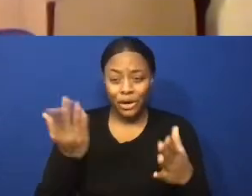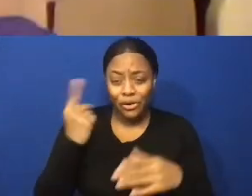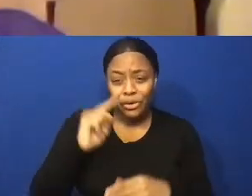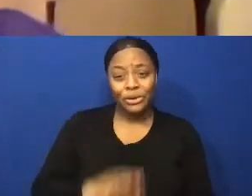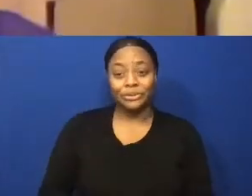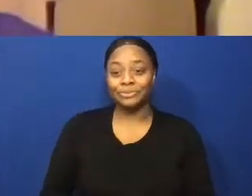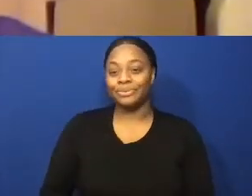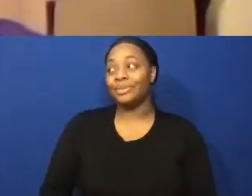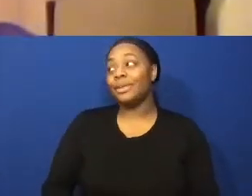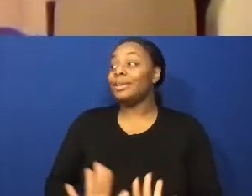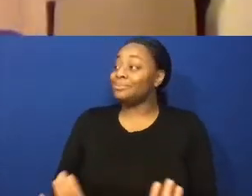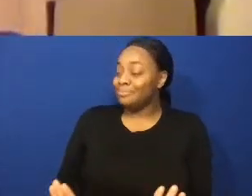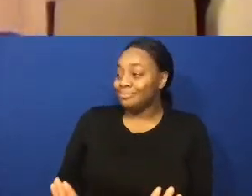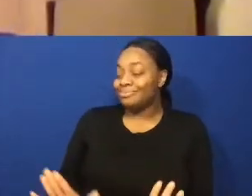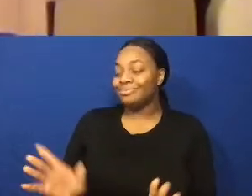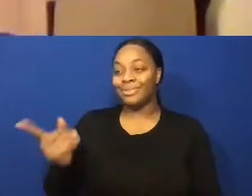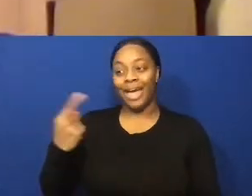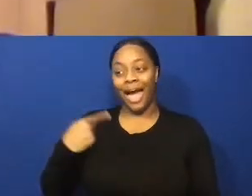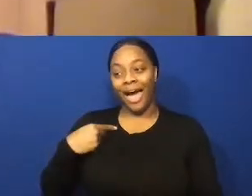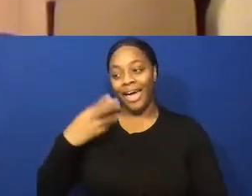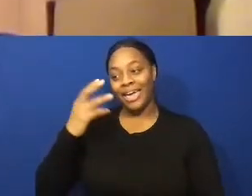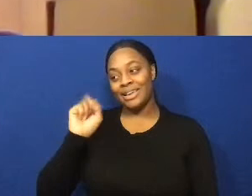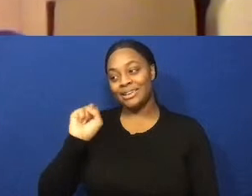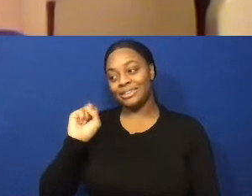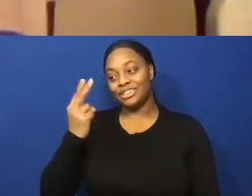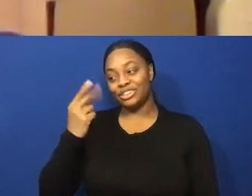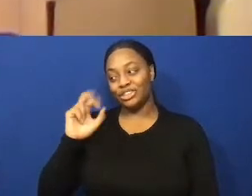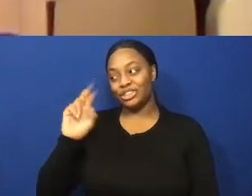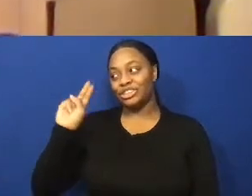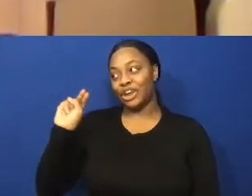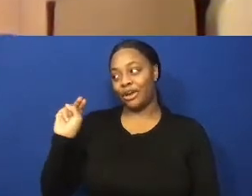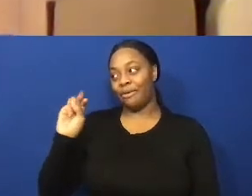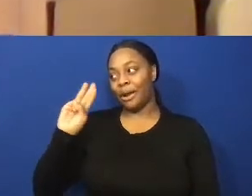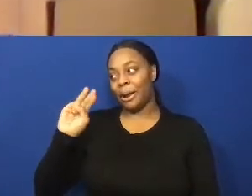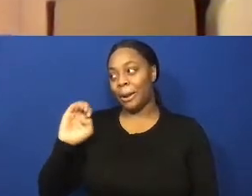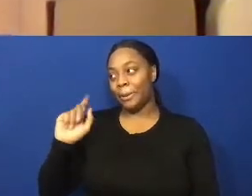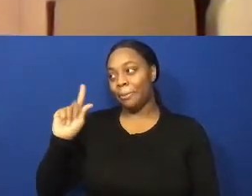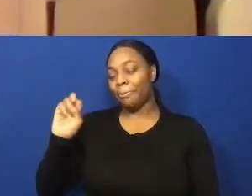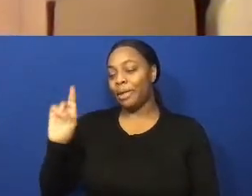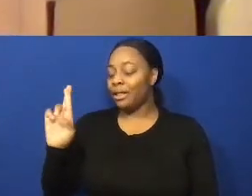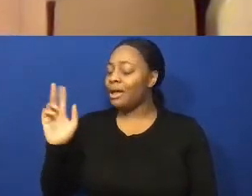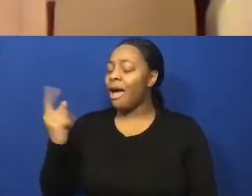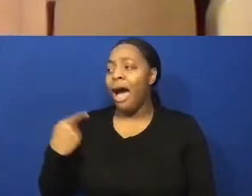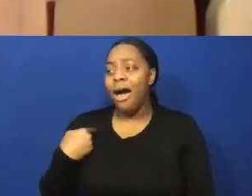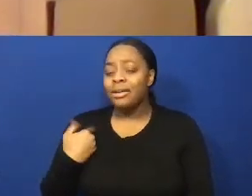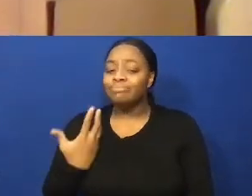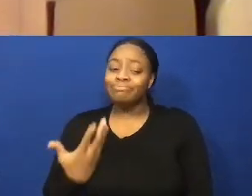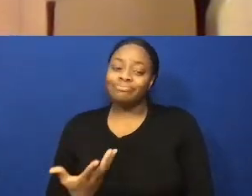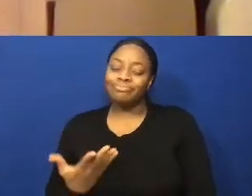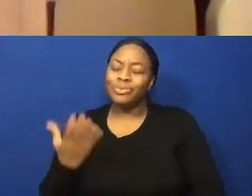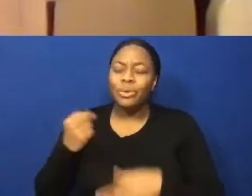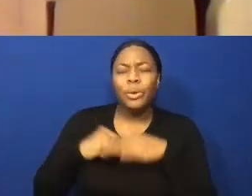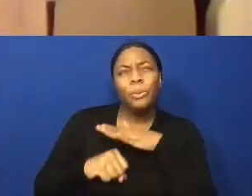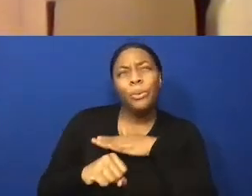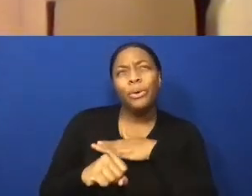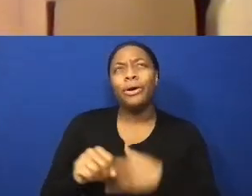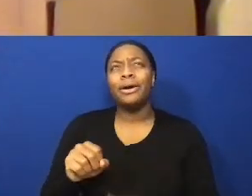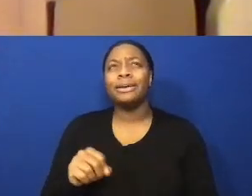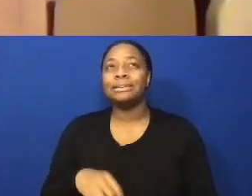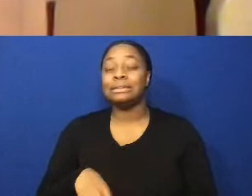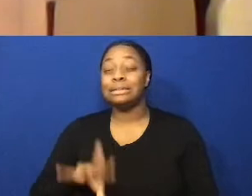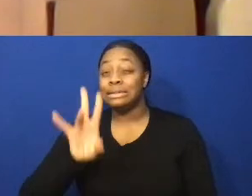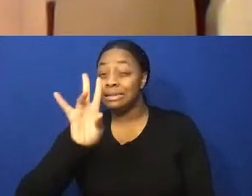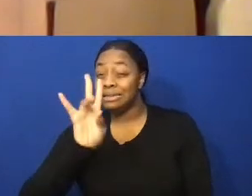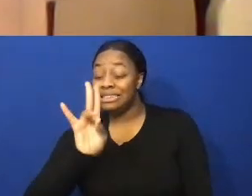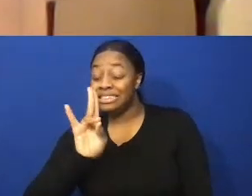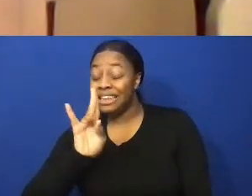you. Well, I'm Sharron Miller. And I was born